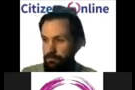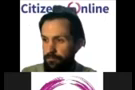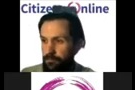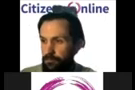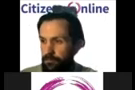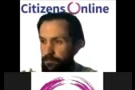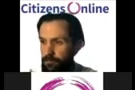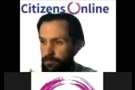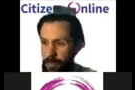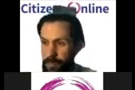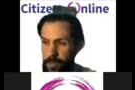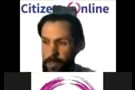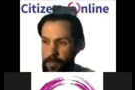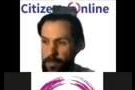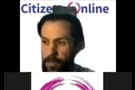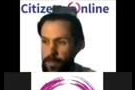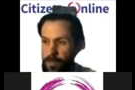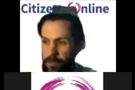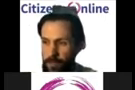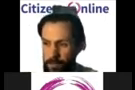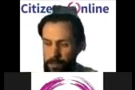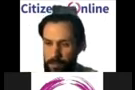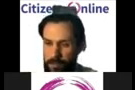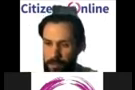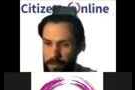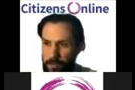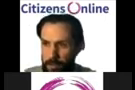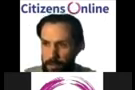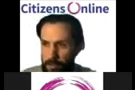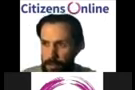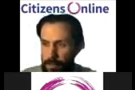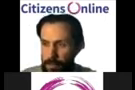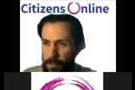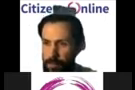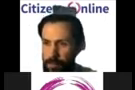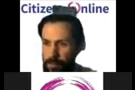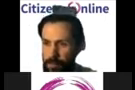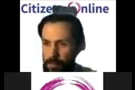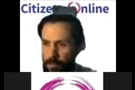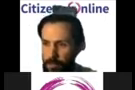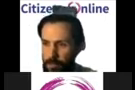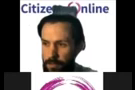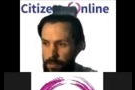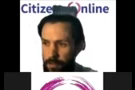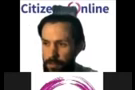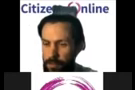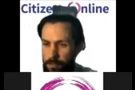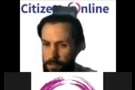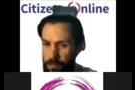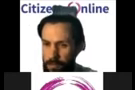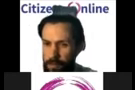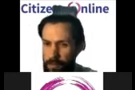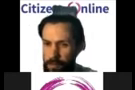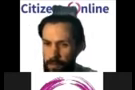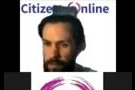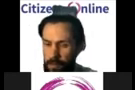Whereby is quite simple. It's just a simple link to follow and can be easier to talk somebody through. So if you're not so confident talking through somebody joining Zoom, then